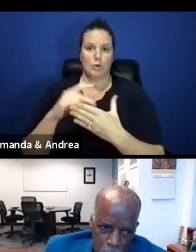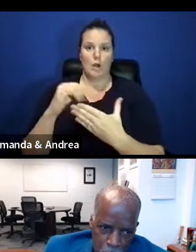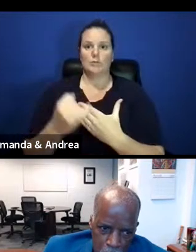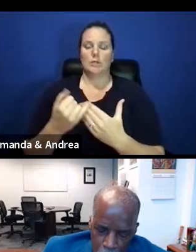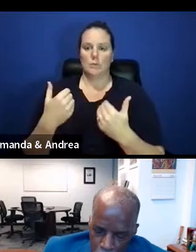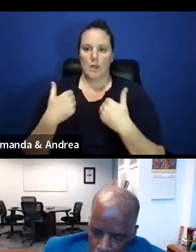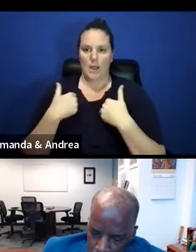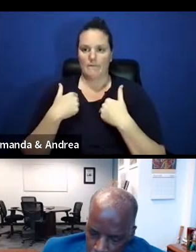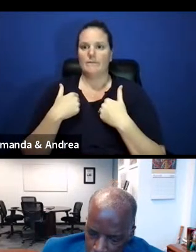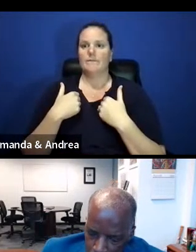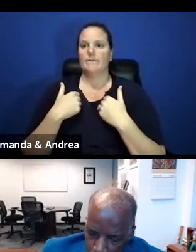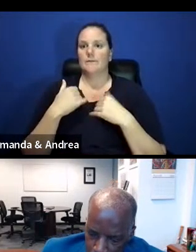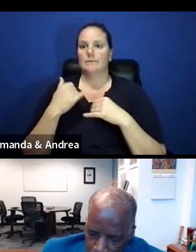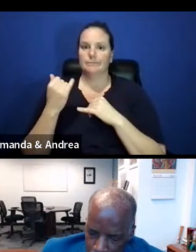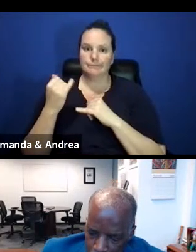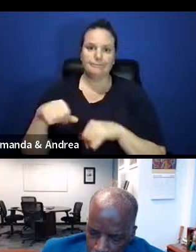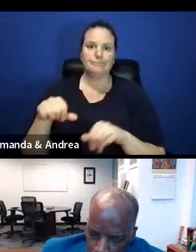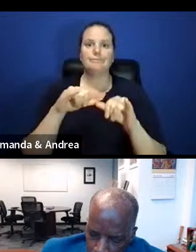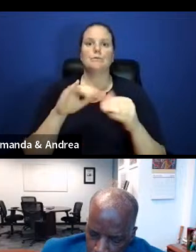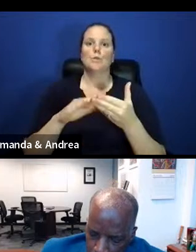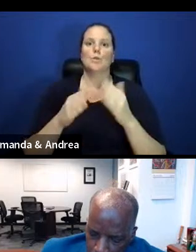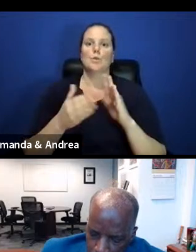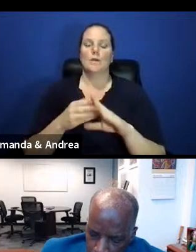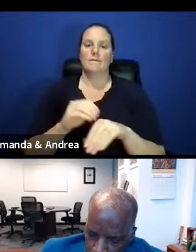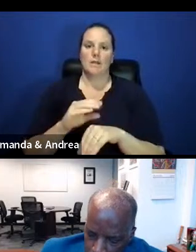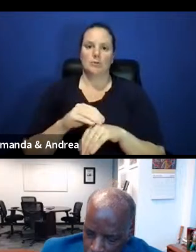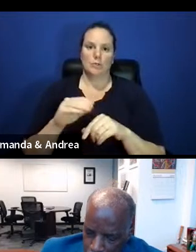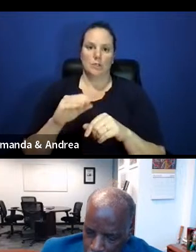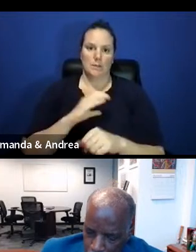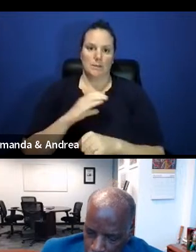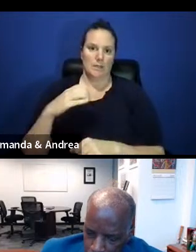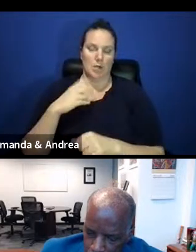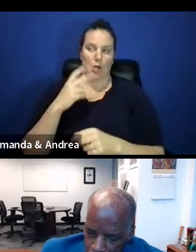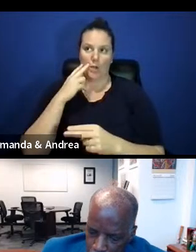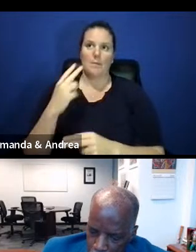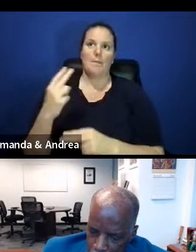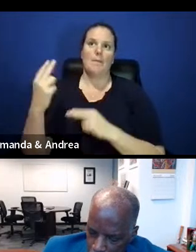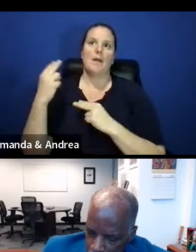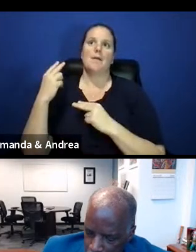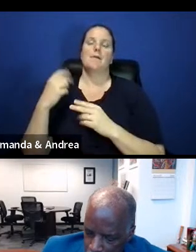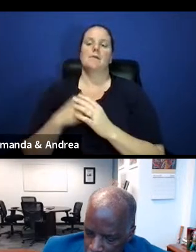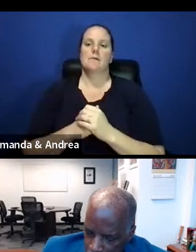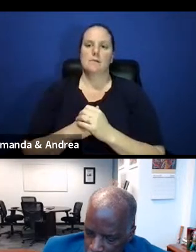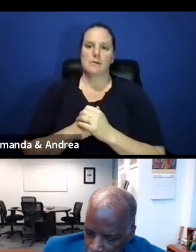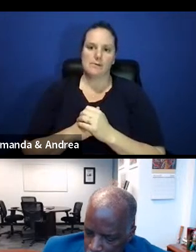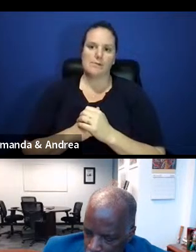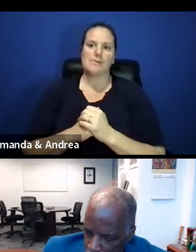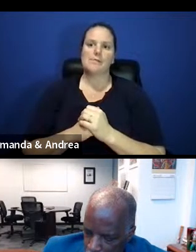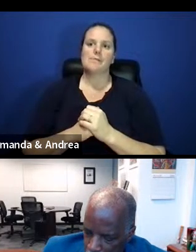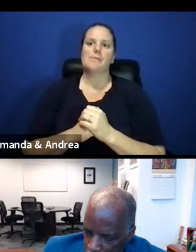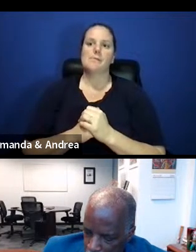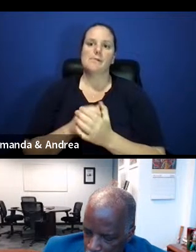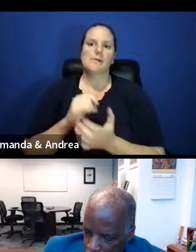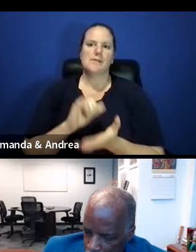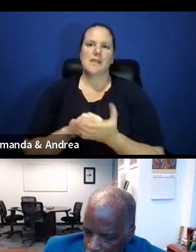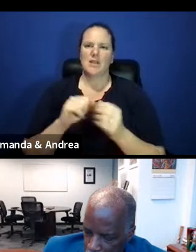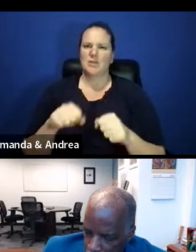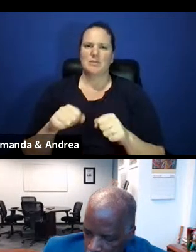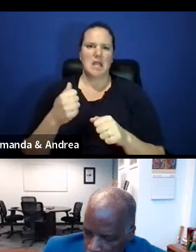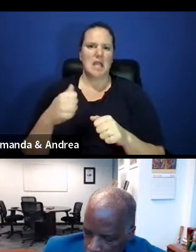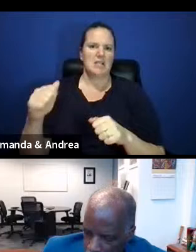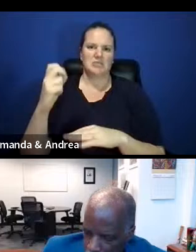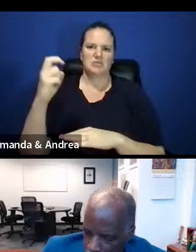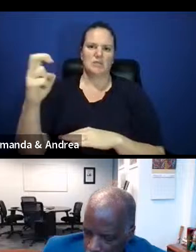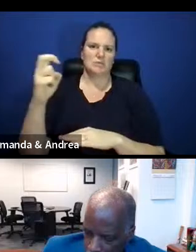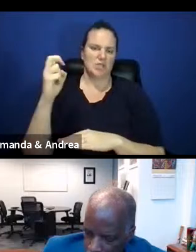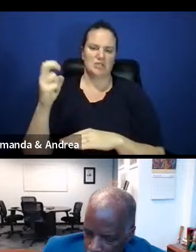community advisory committee. And looking back, it could have been an advisory committee for any transportation